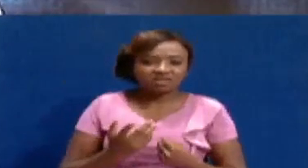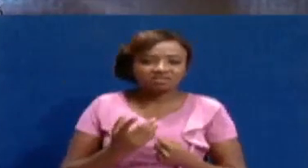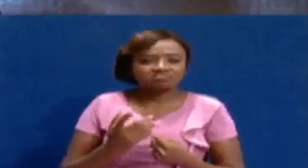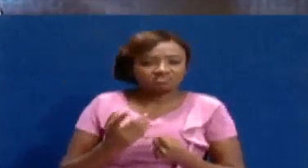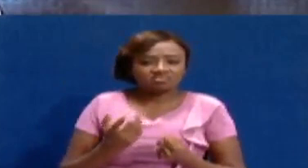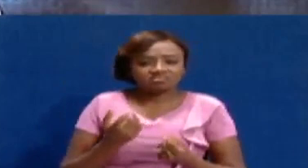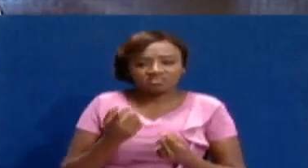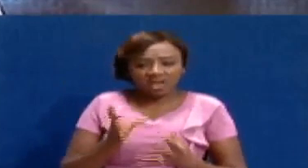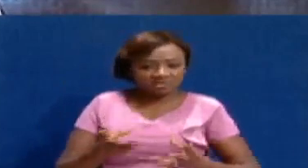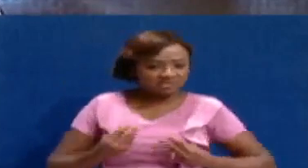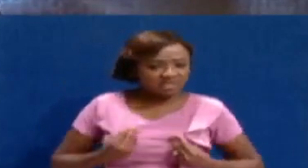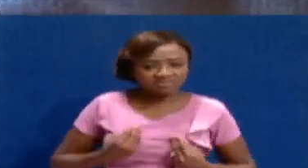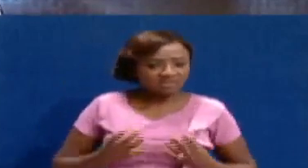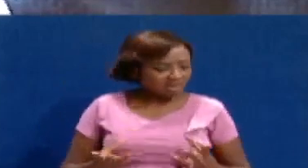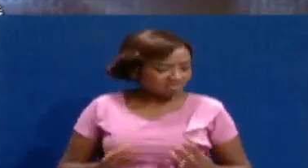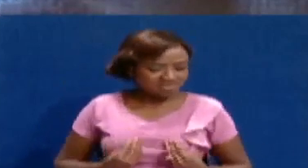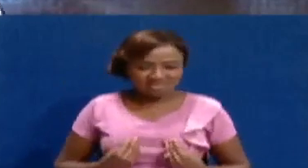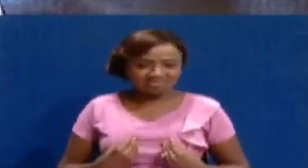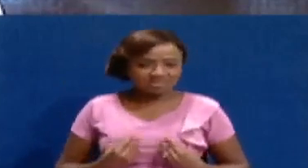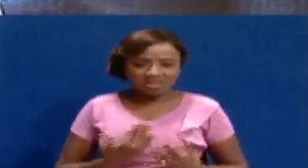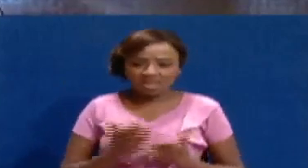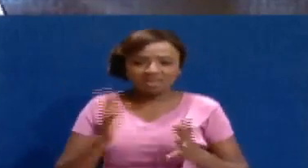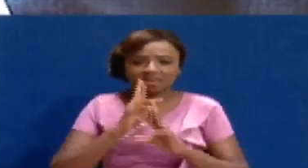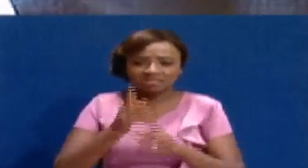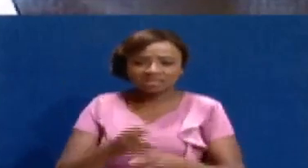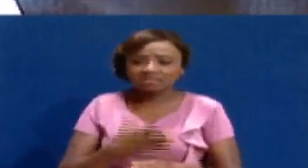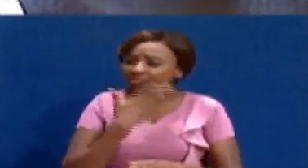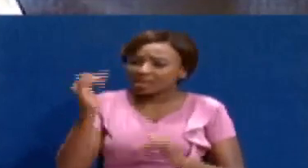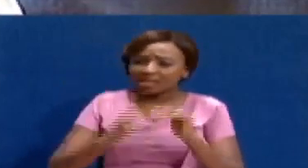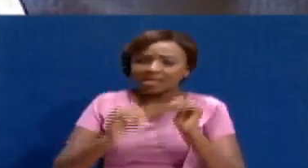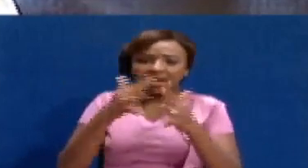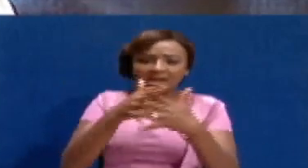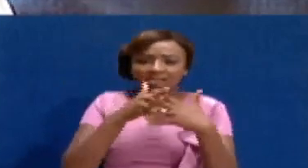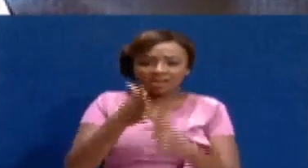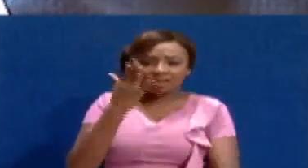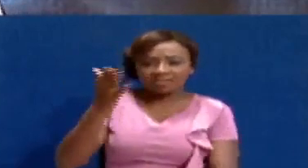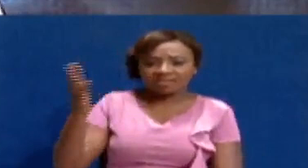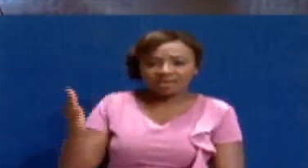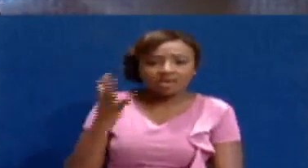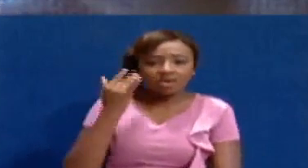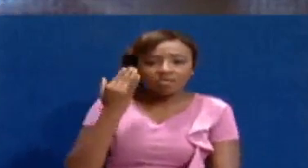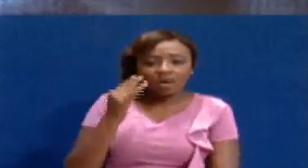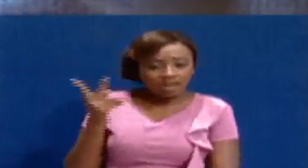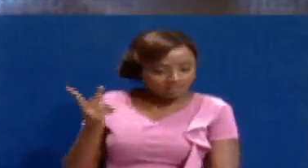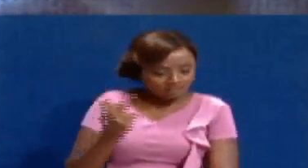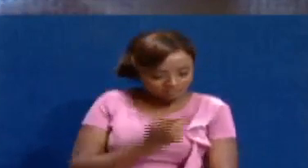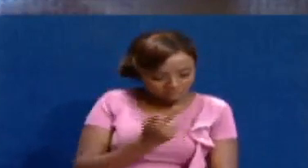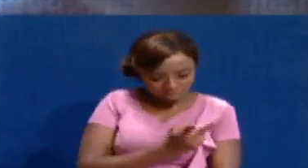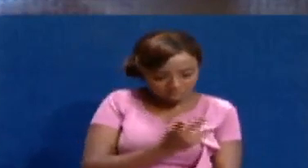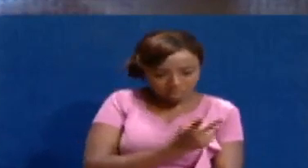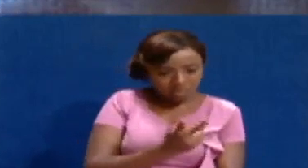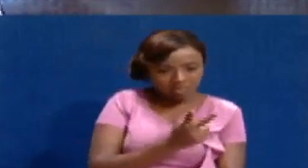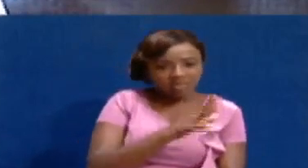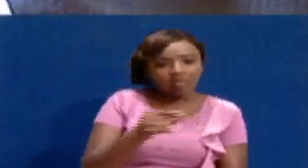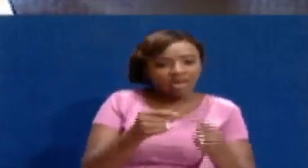credible election like adults do, better than Americans are handling theirs right now, actually, because both of them were in